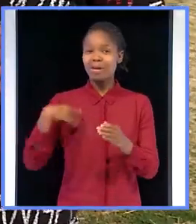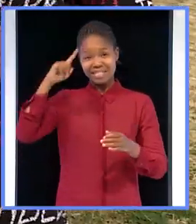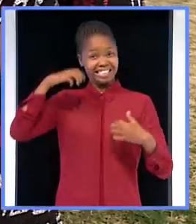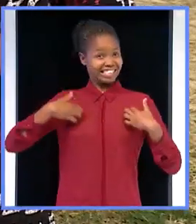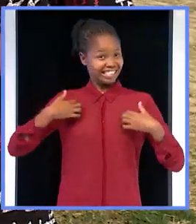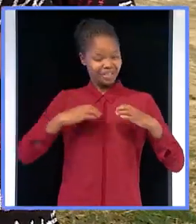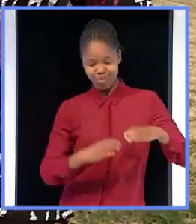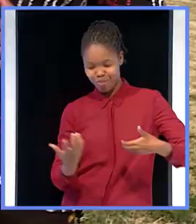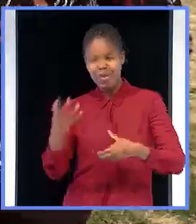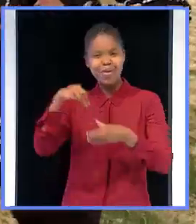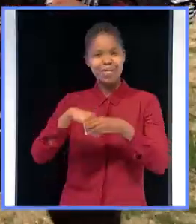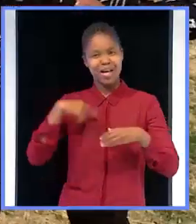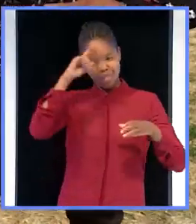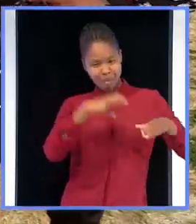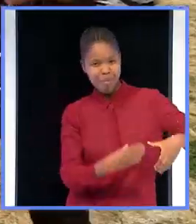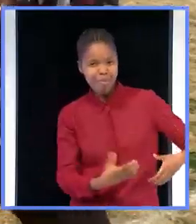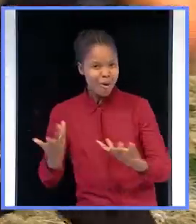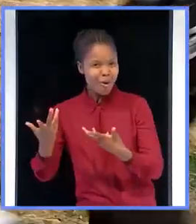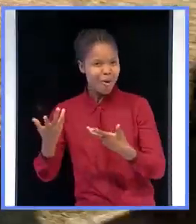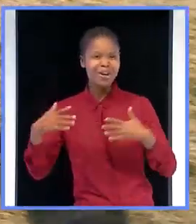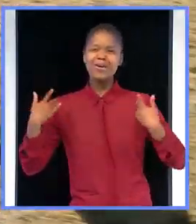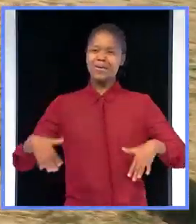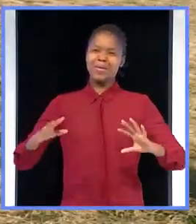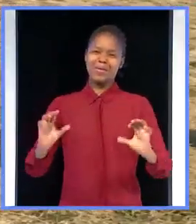playing rugby today. Look at this throw.